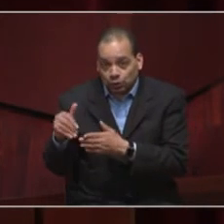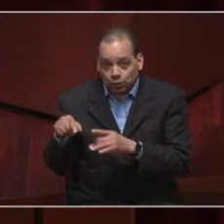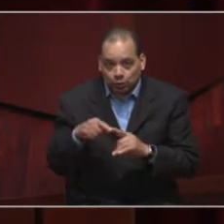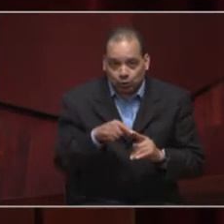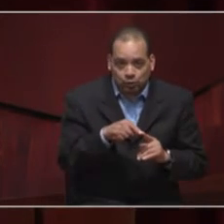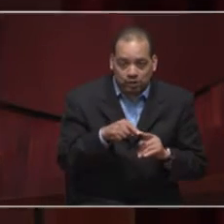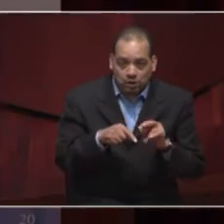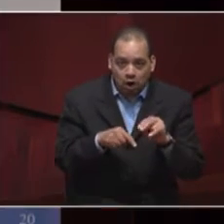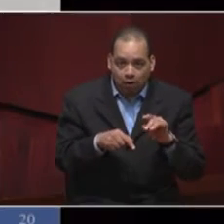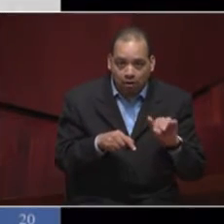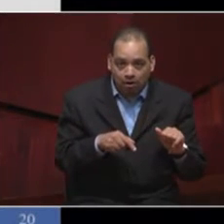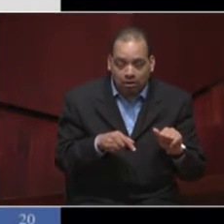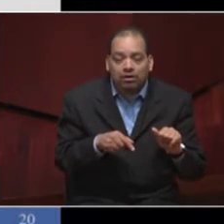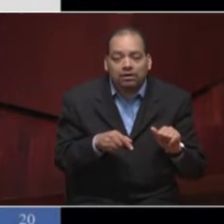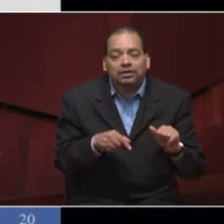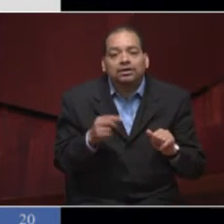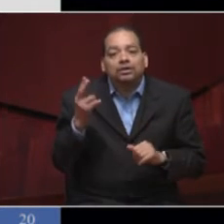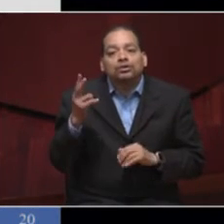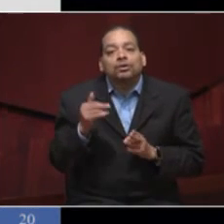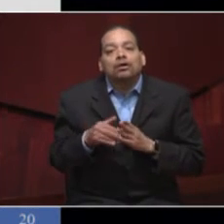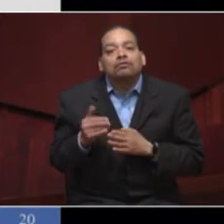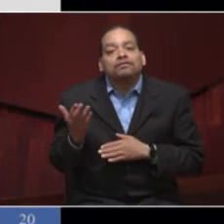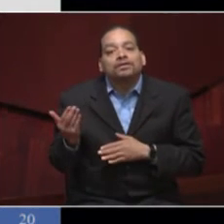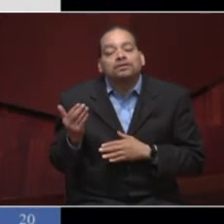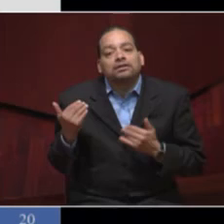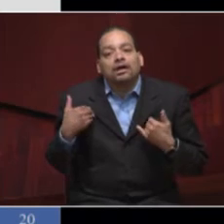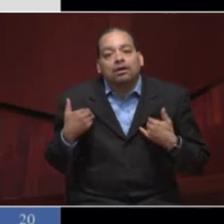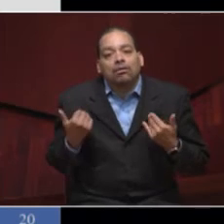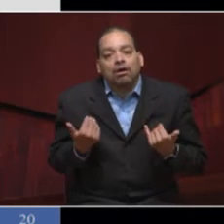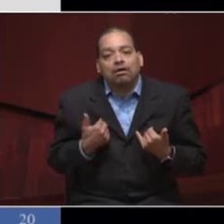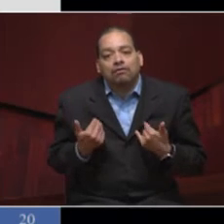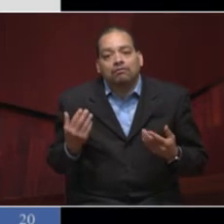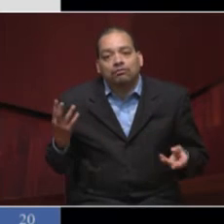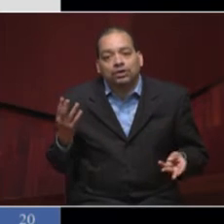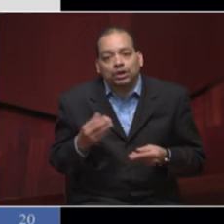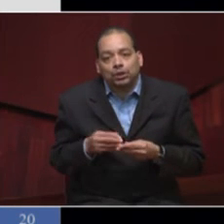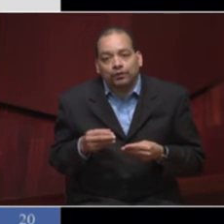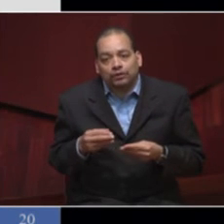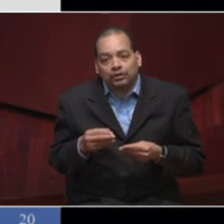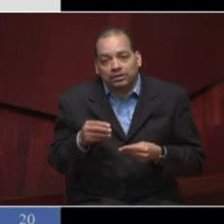In 2015, we loaded over